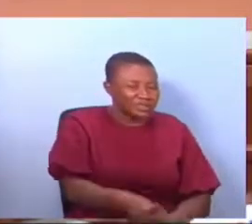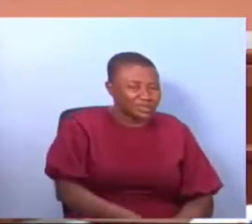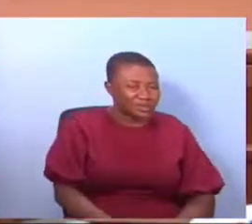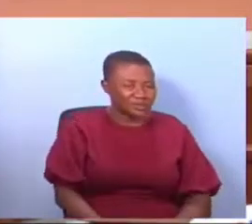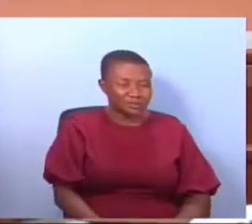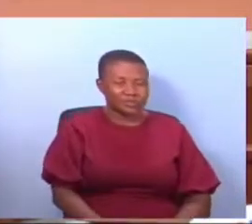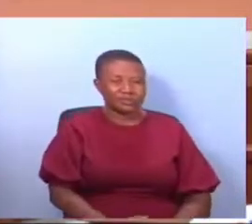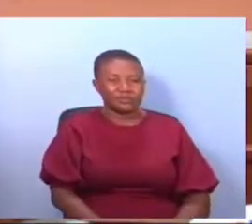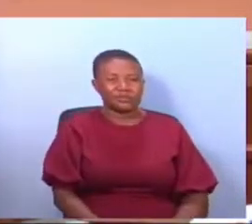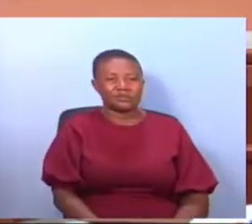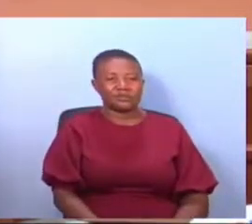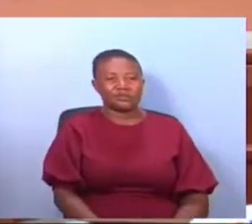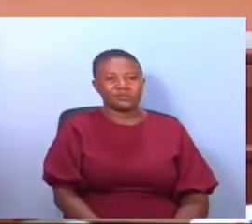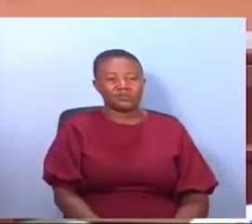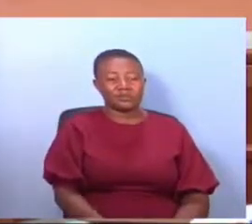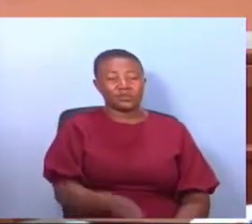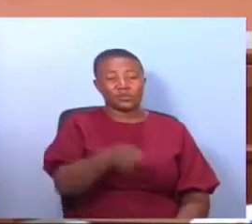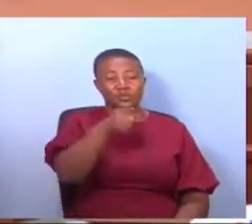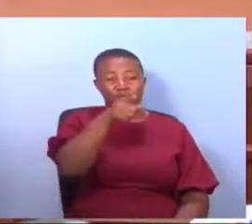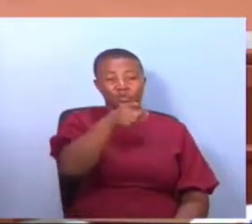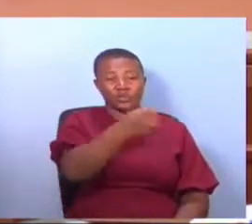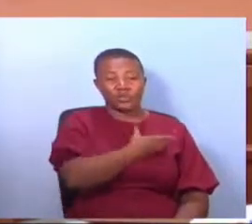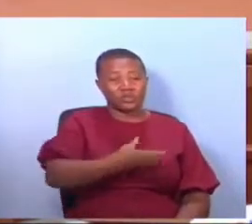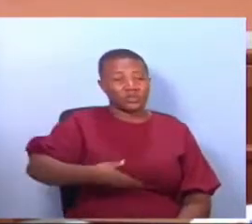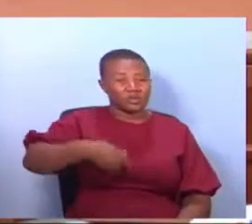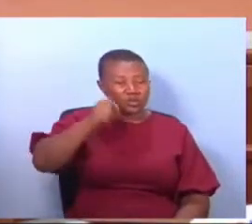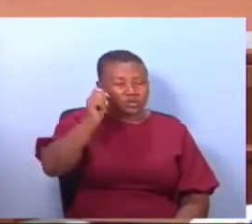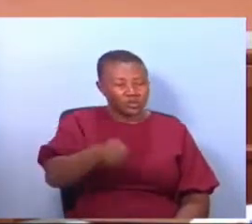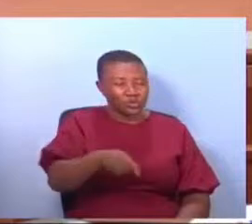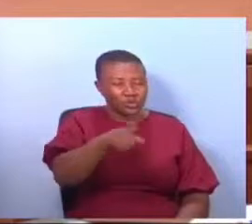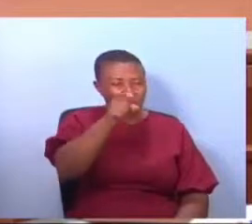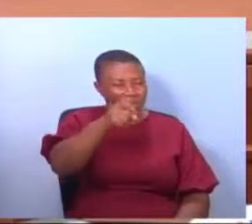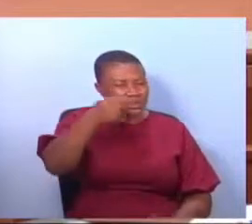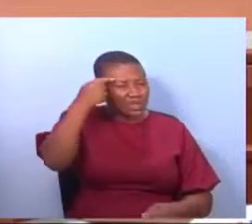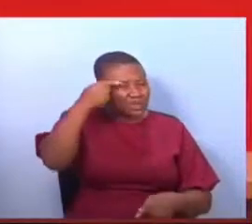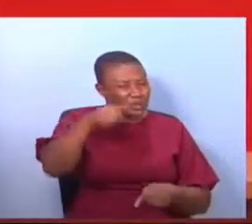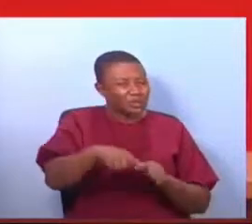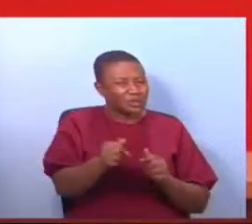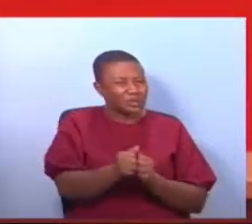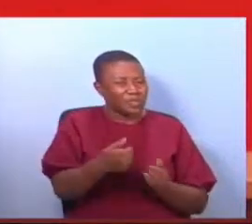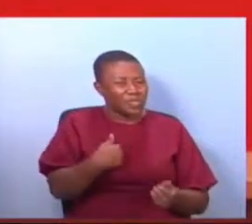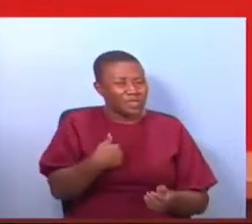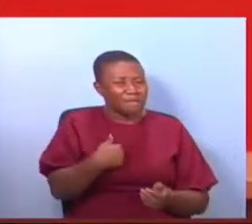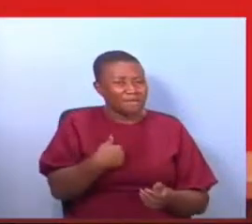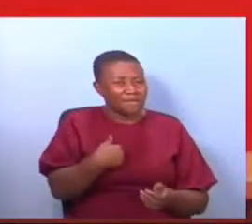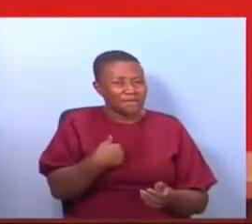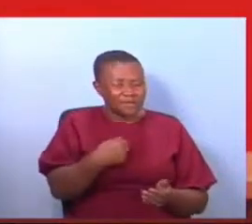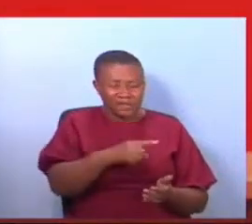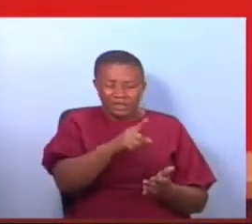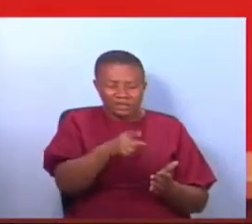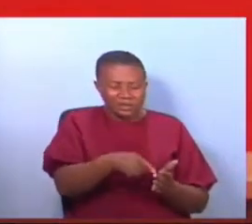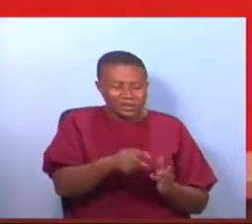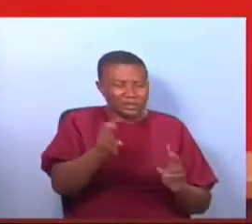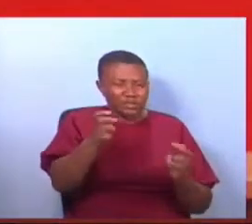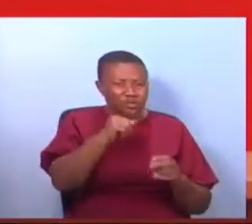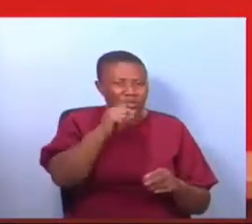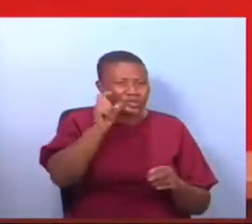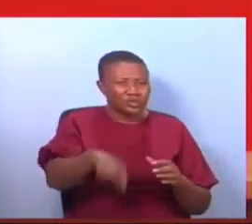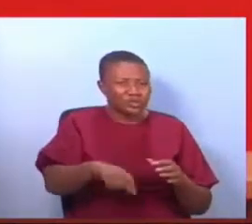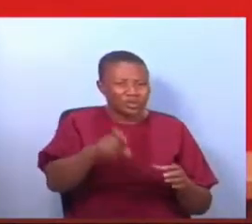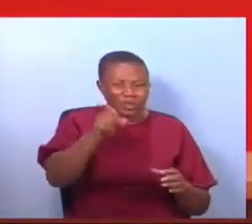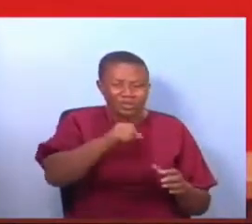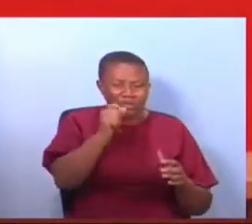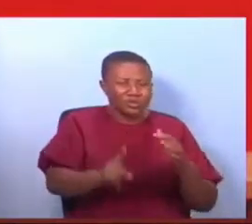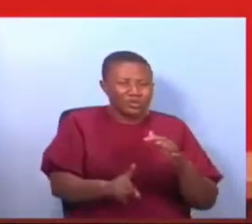Whip, you would agree with me that this is not a matter that we should belabor today. That is the point that I'm making. If it were to